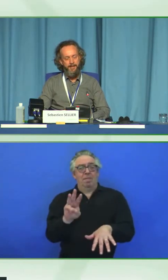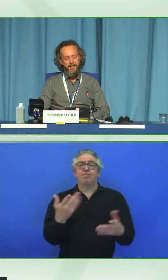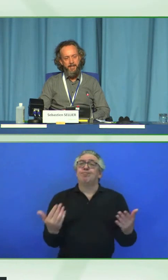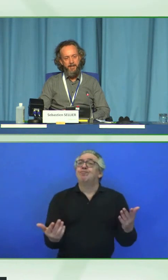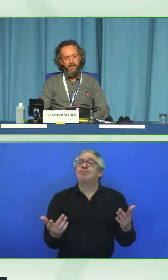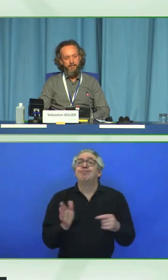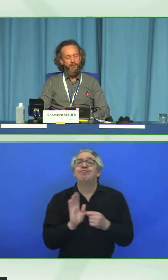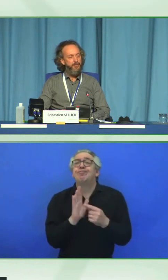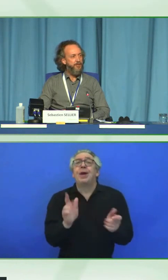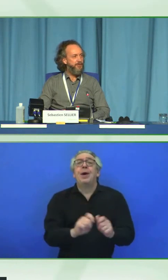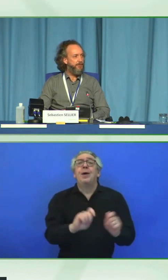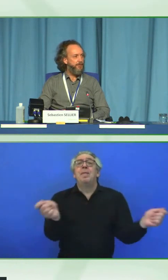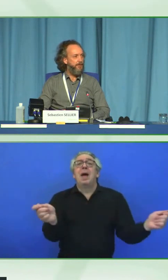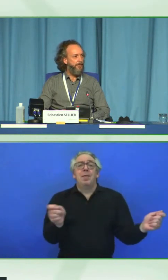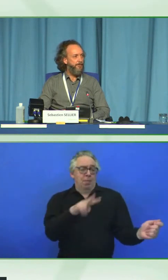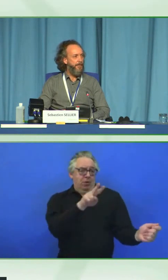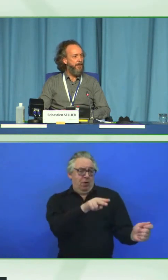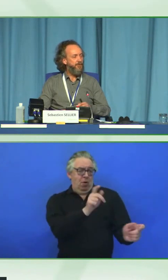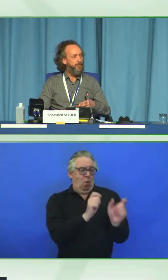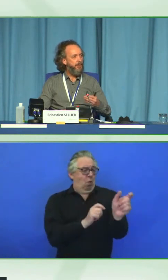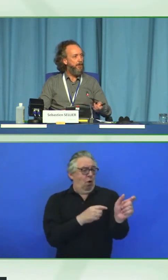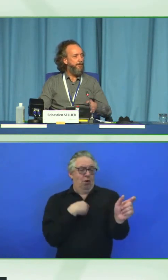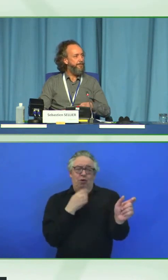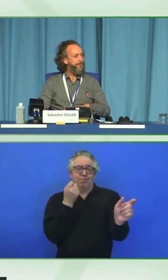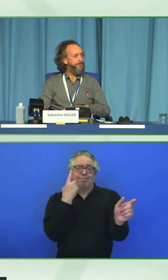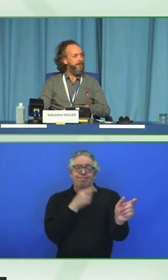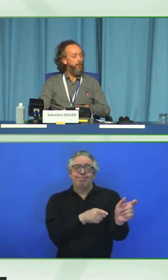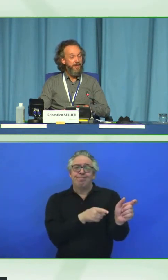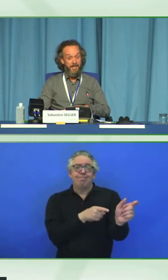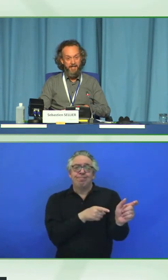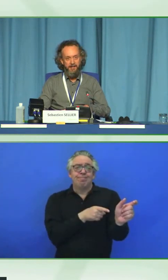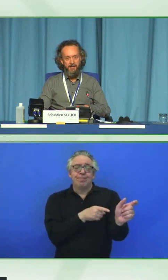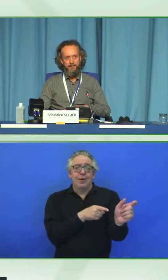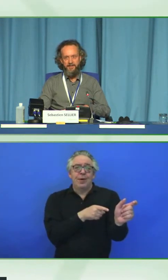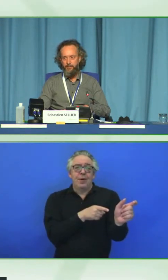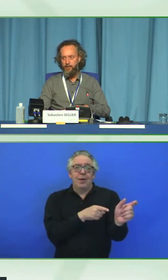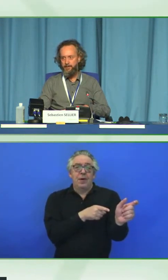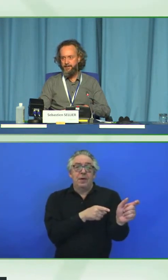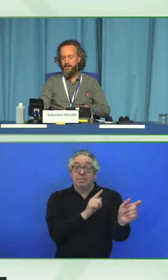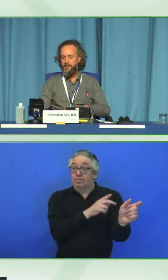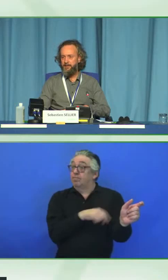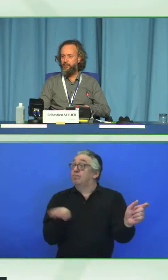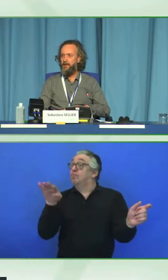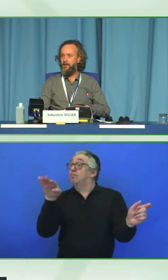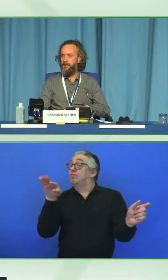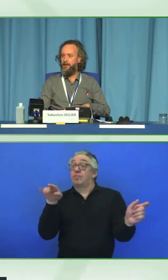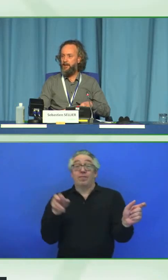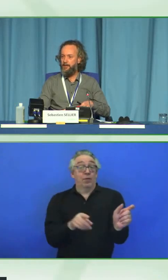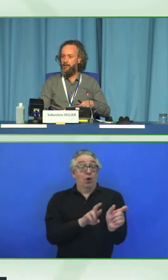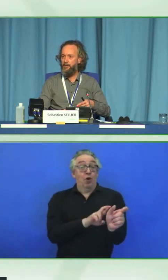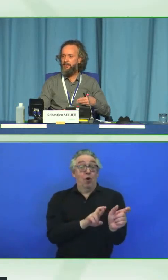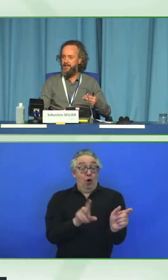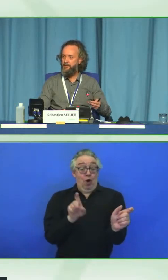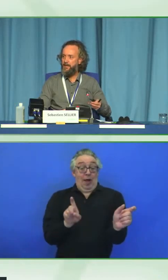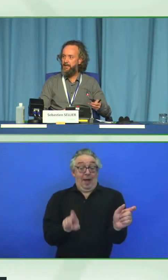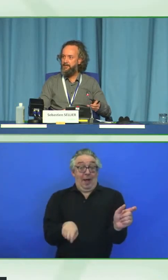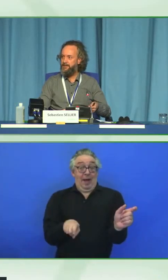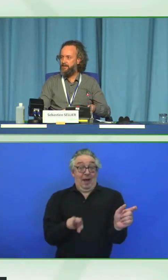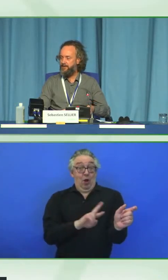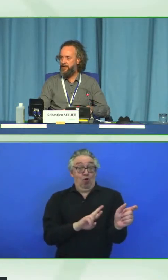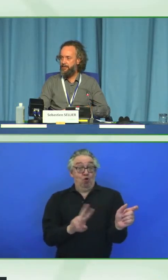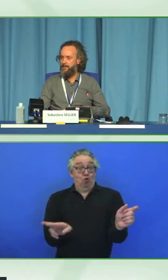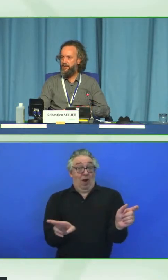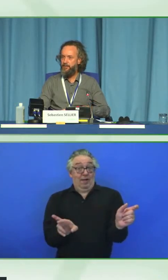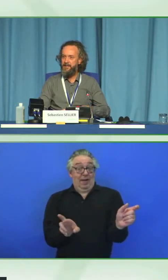word. You just do right-click on this word, and it will call directly